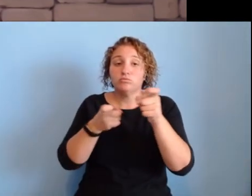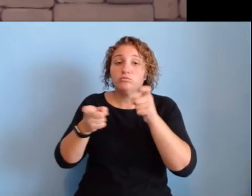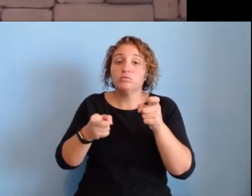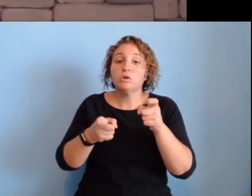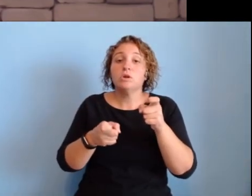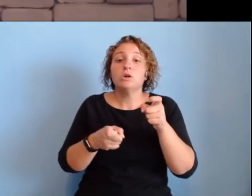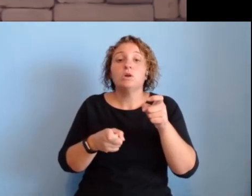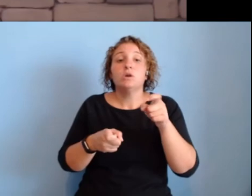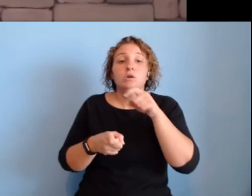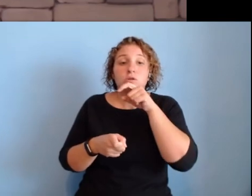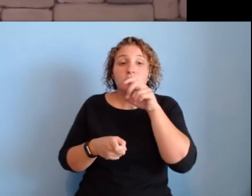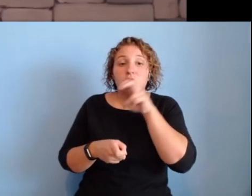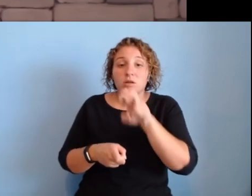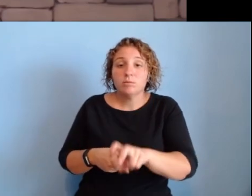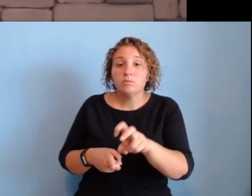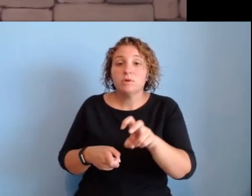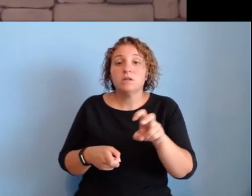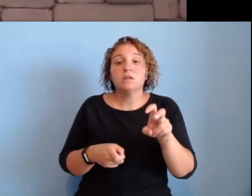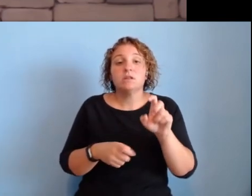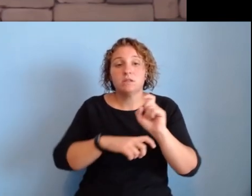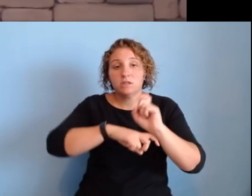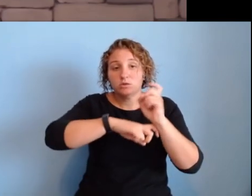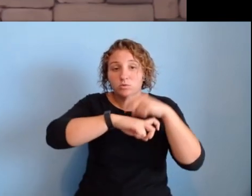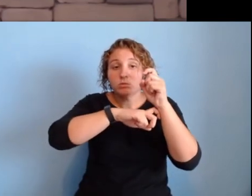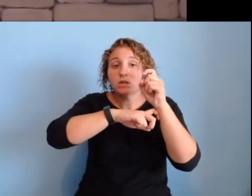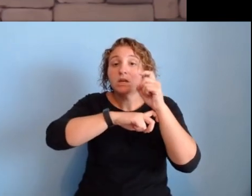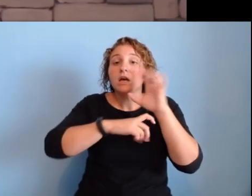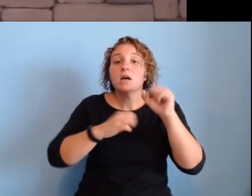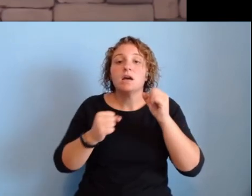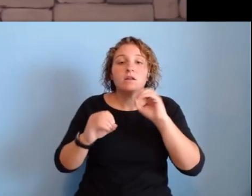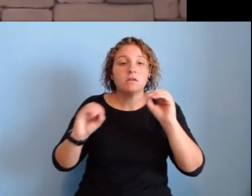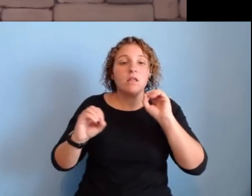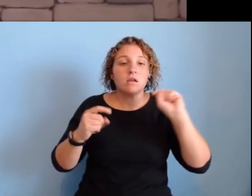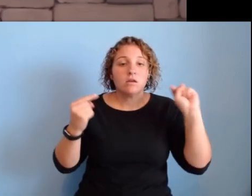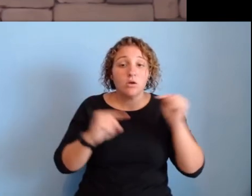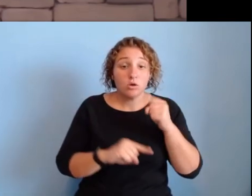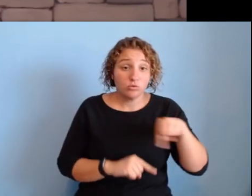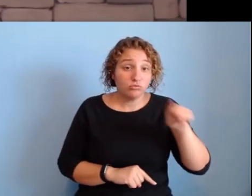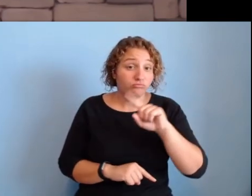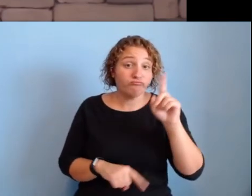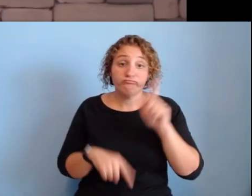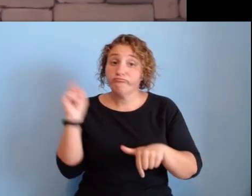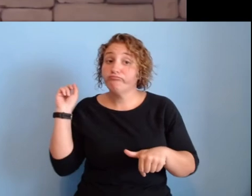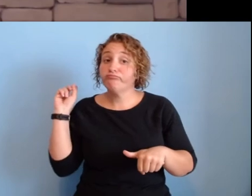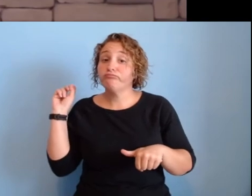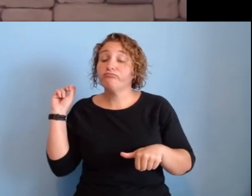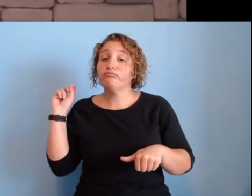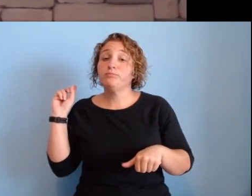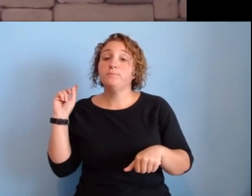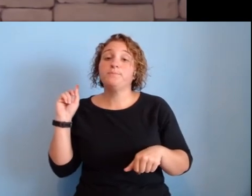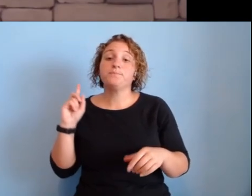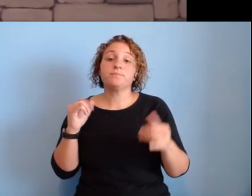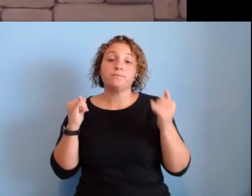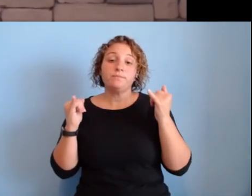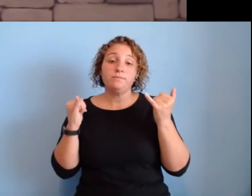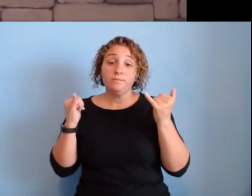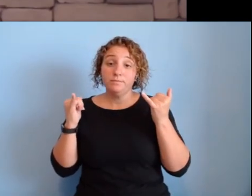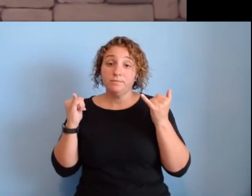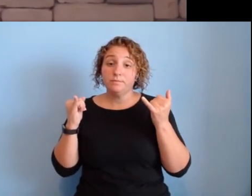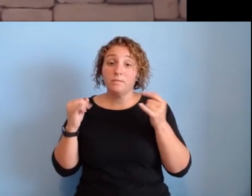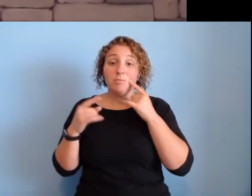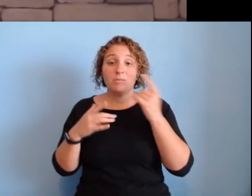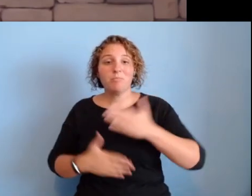over all the power of the enemy and nothing shall by any means hurt you. What a good encouragement in these days. notwithstanding in this